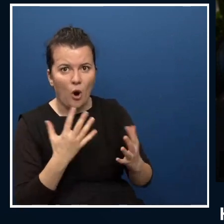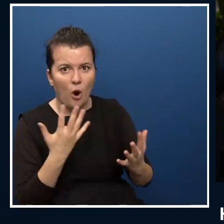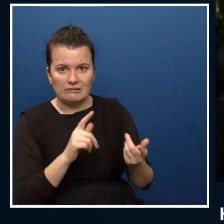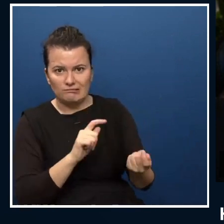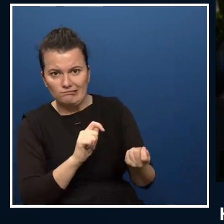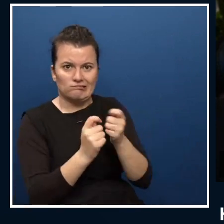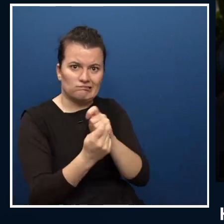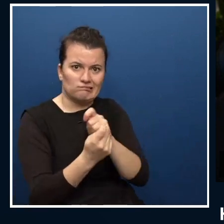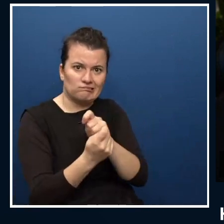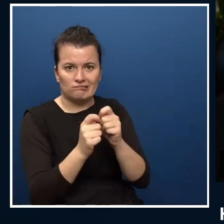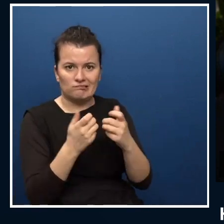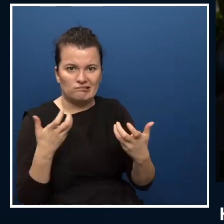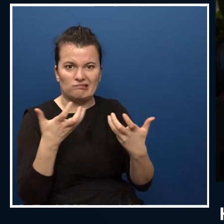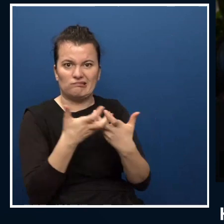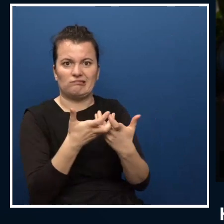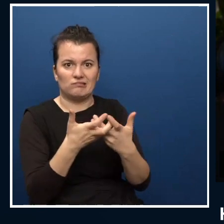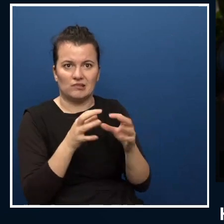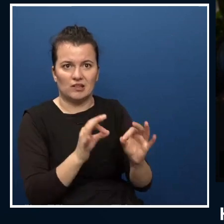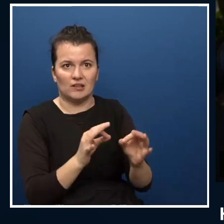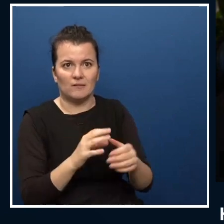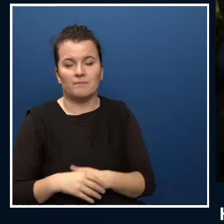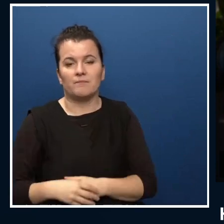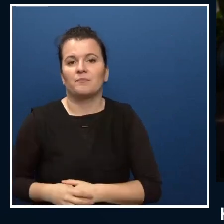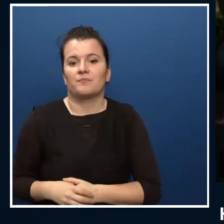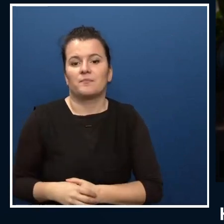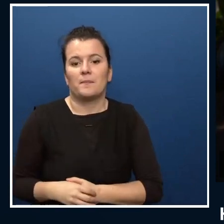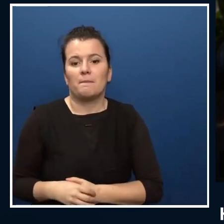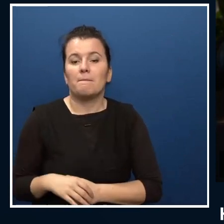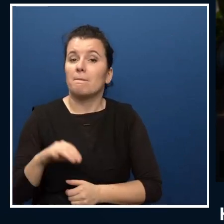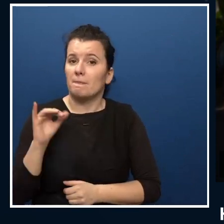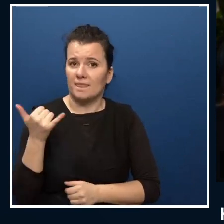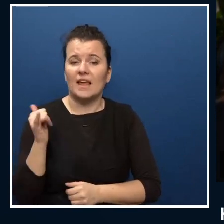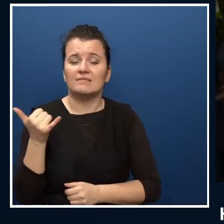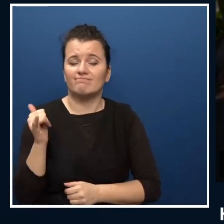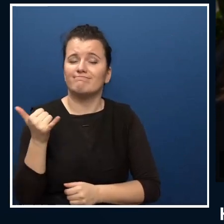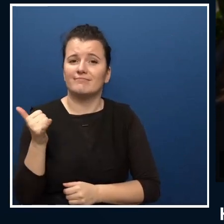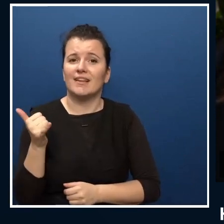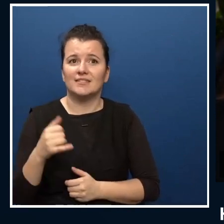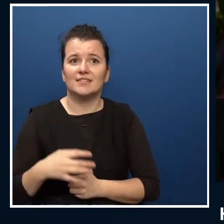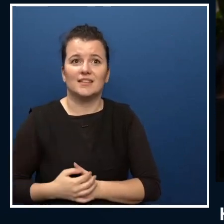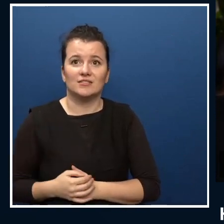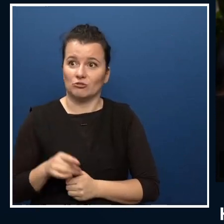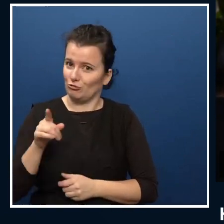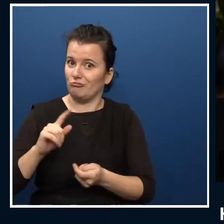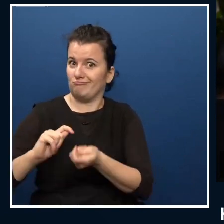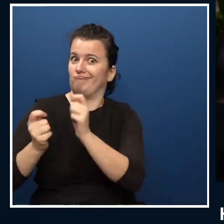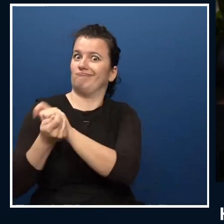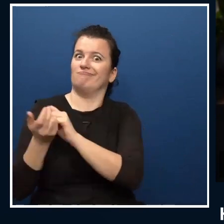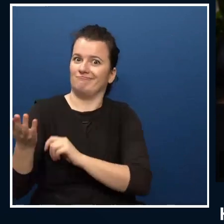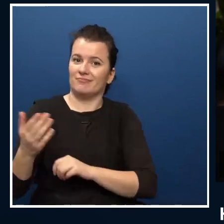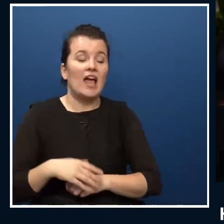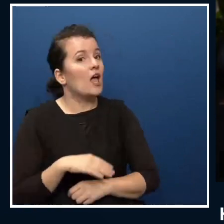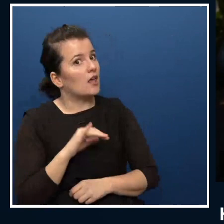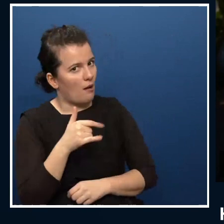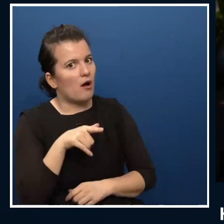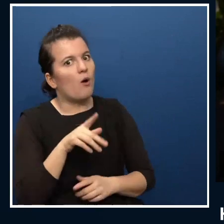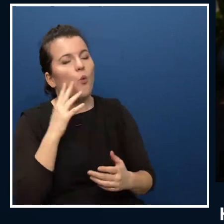it is. Yeah, and you did it. Well, so it was harder than I thought, because I think with all legacy systems,